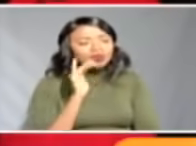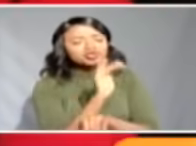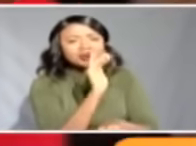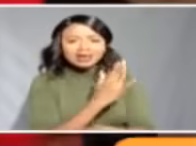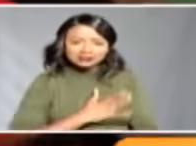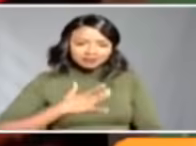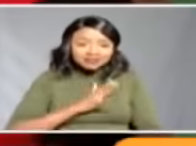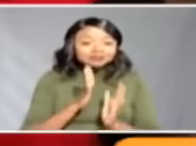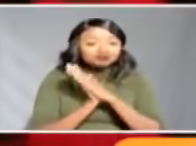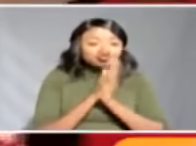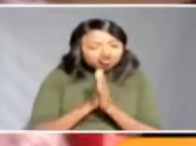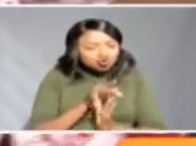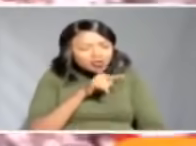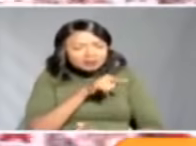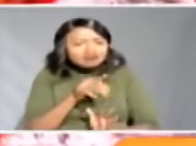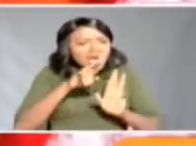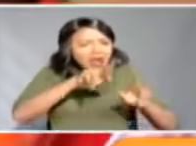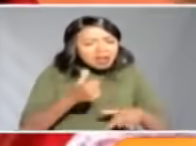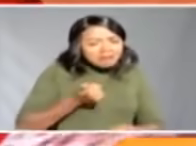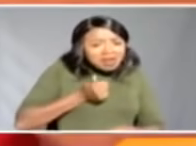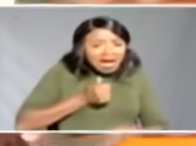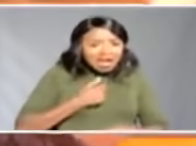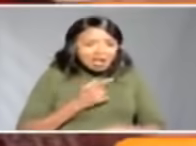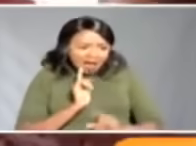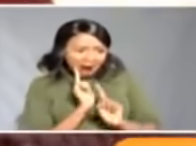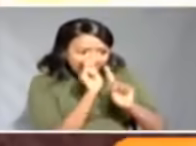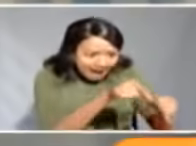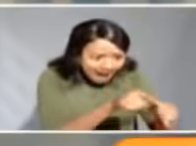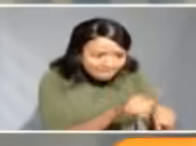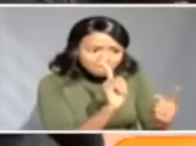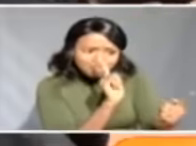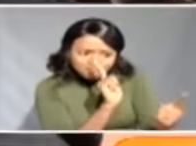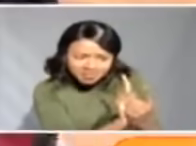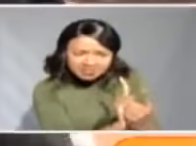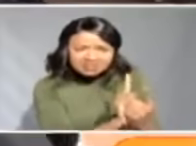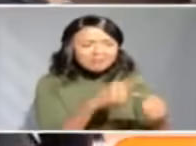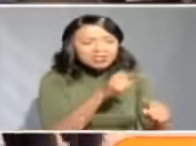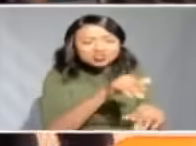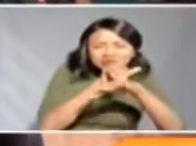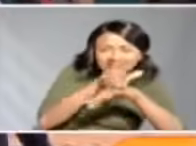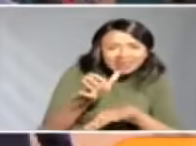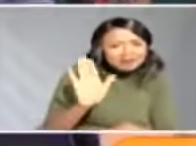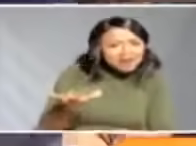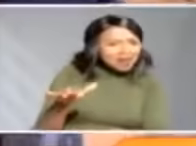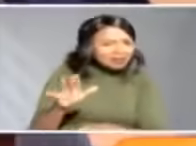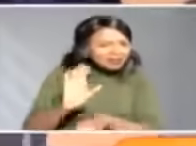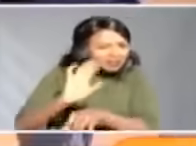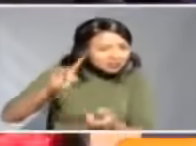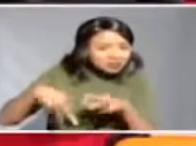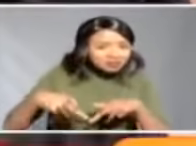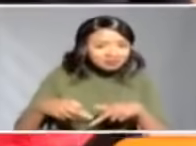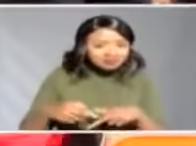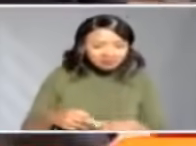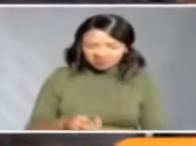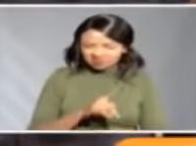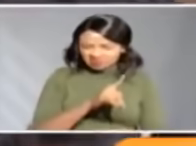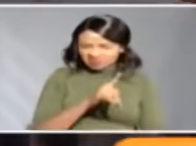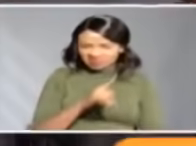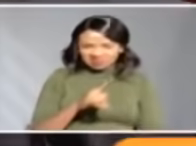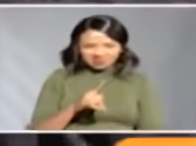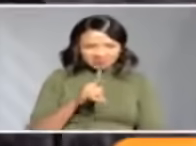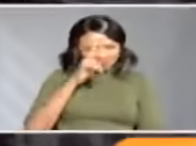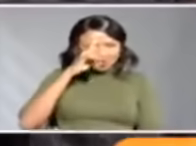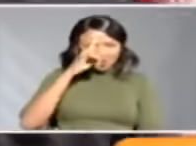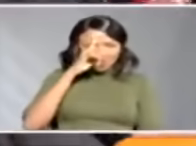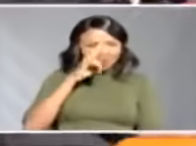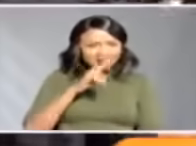na kisa cha ubakaji ambapo mtoto mmoja alifika kwako. That is your daughter. Sorry? That is your daughter.